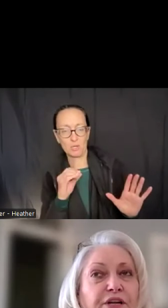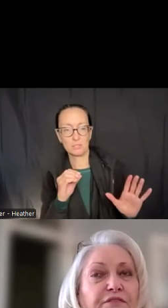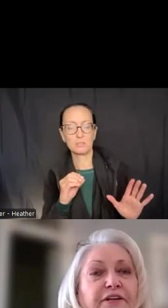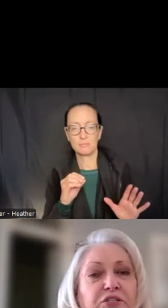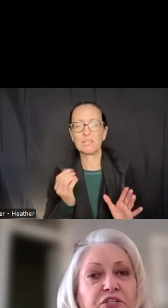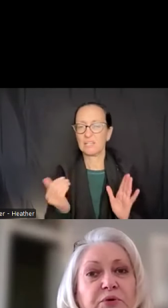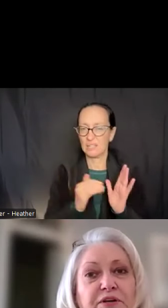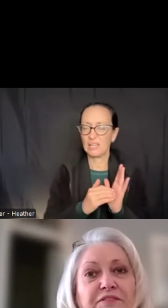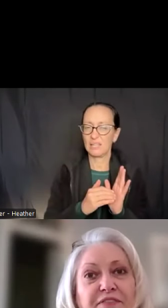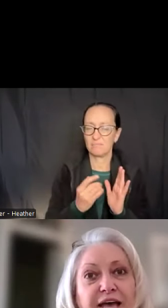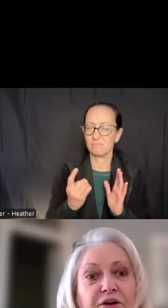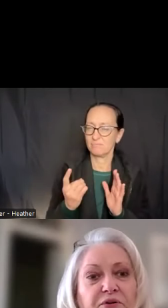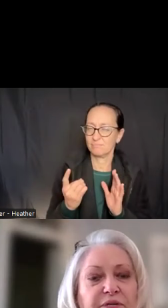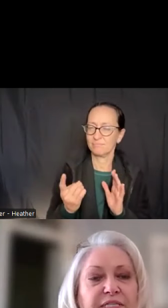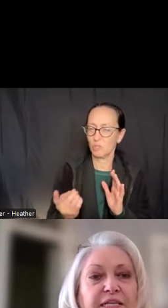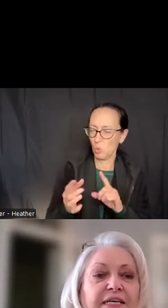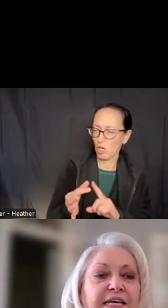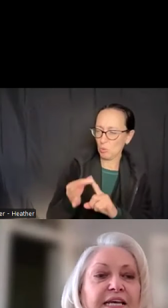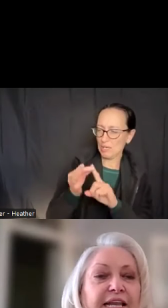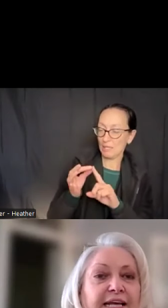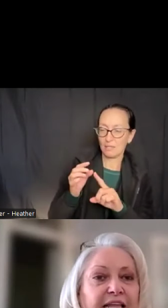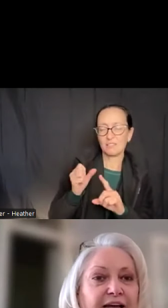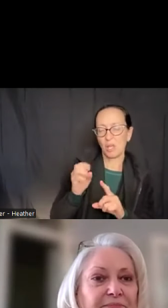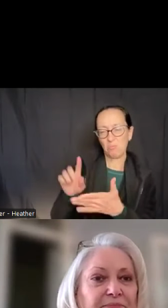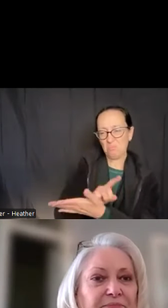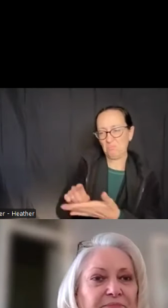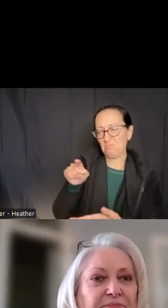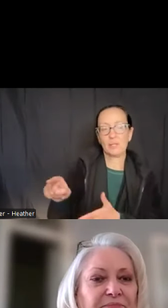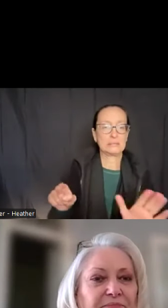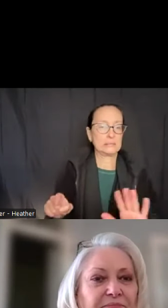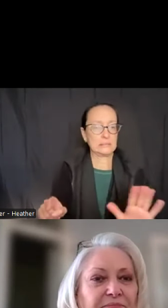being treated unfairly just because of that characteristic? Next slide.